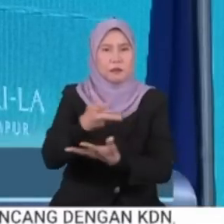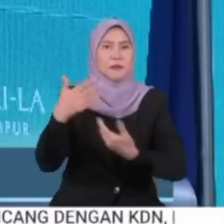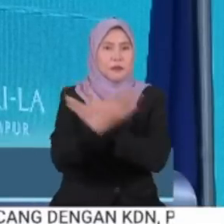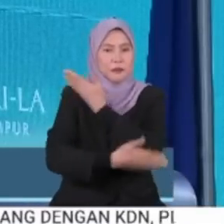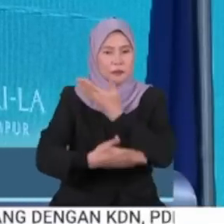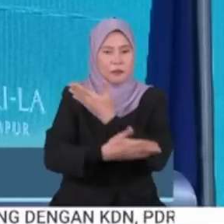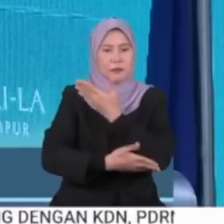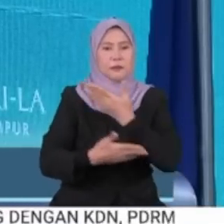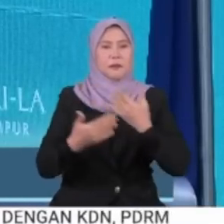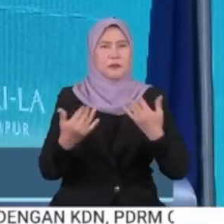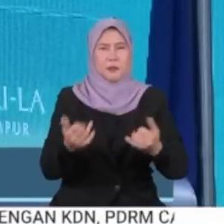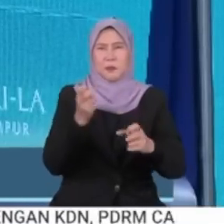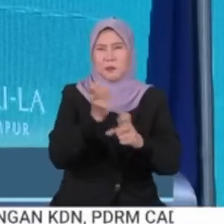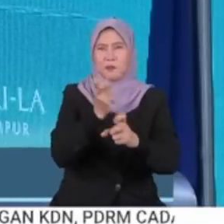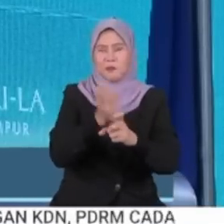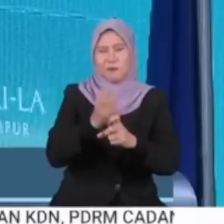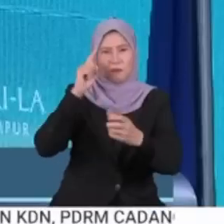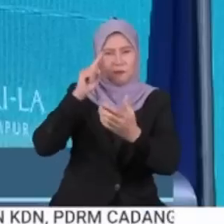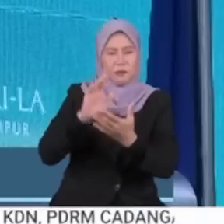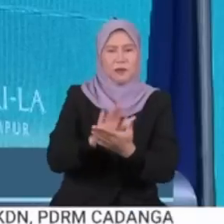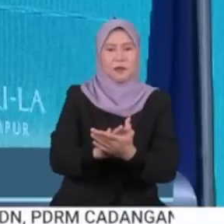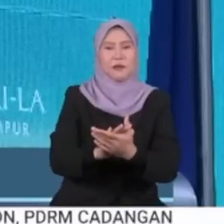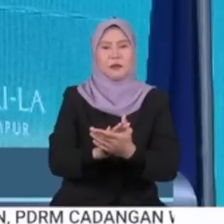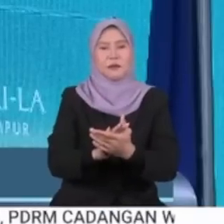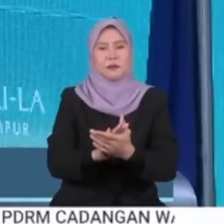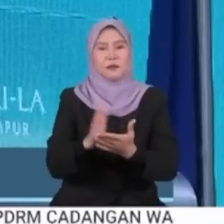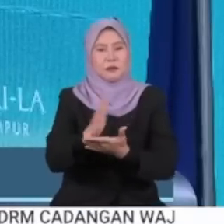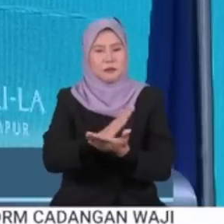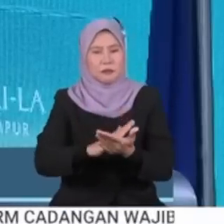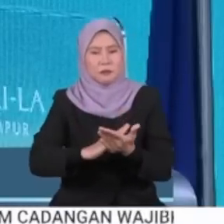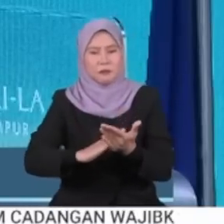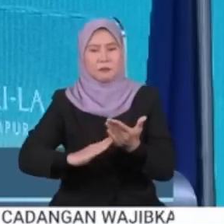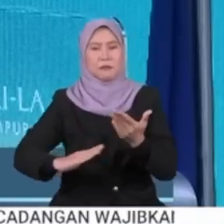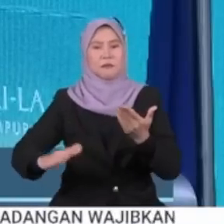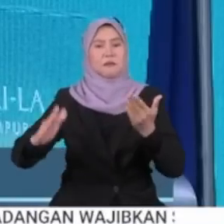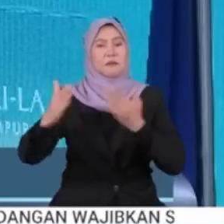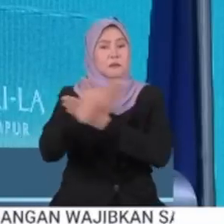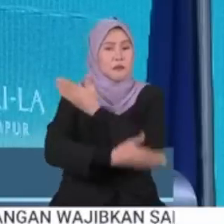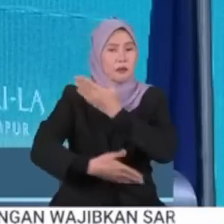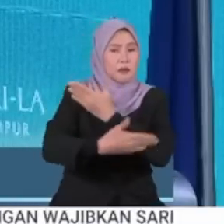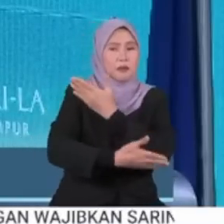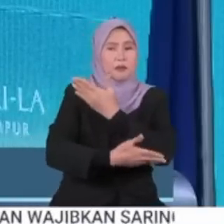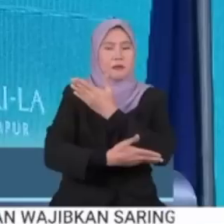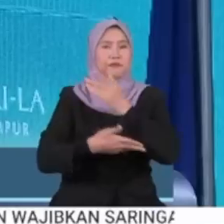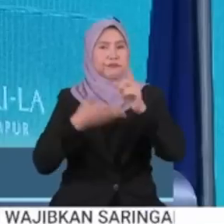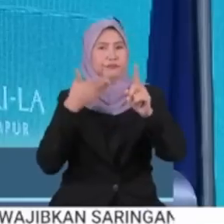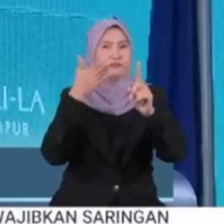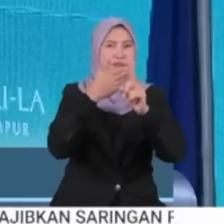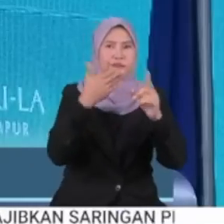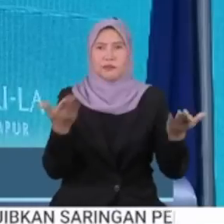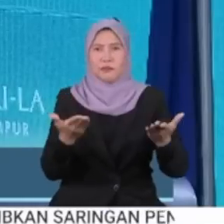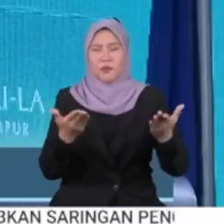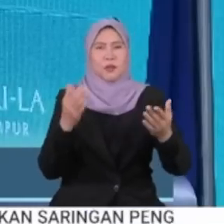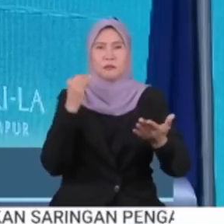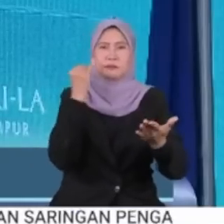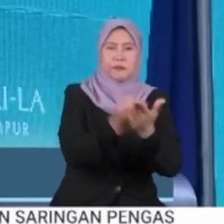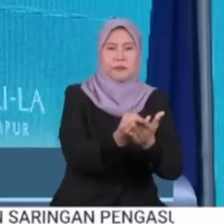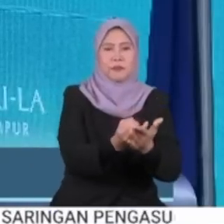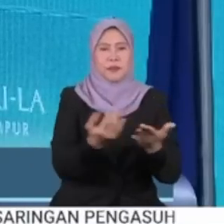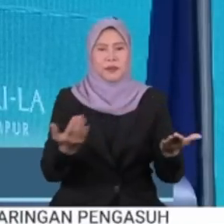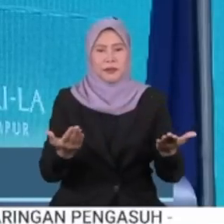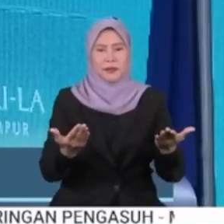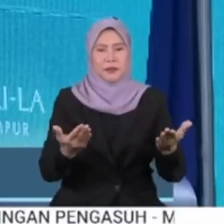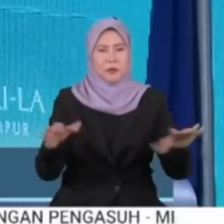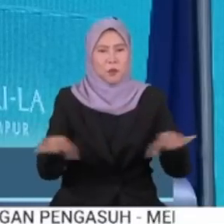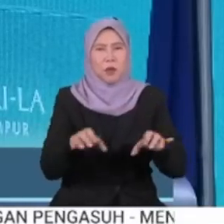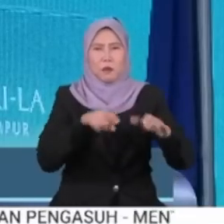believe in its sanctity when some nations have such a tenacious commitment to the iron fist